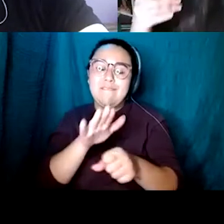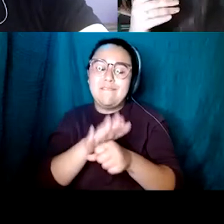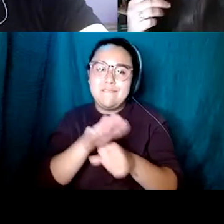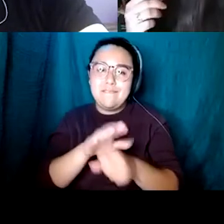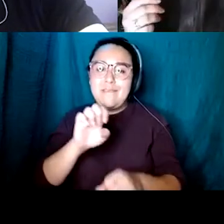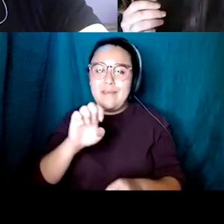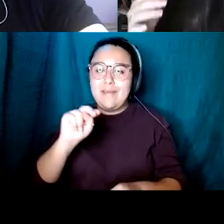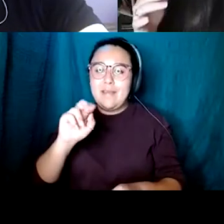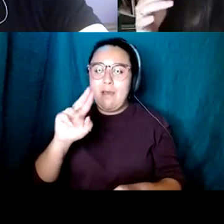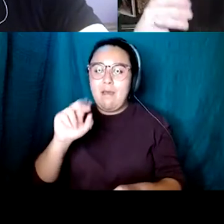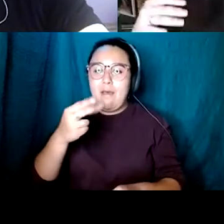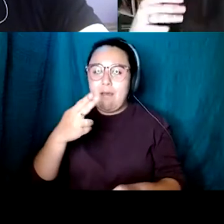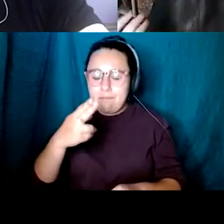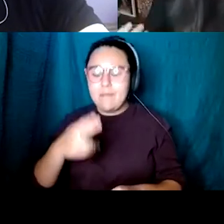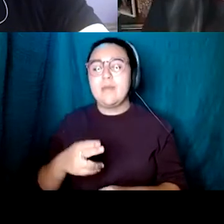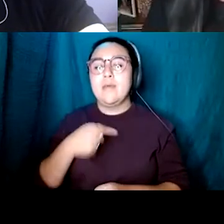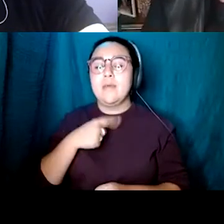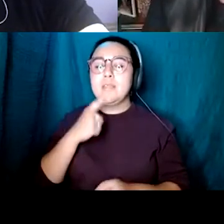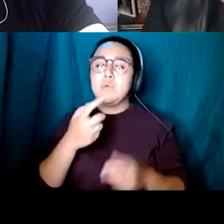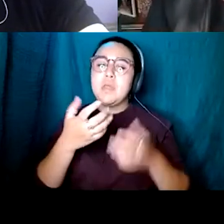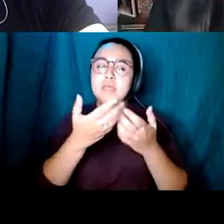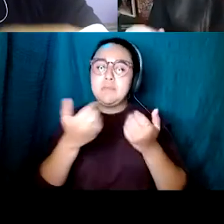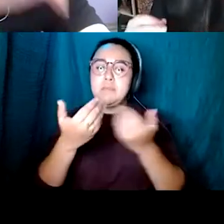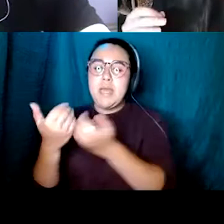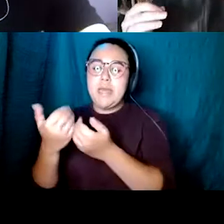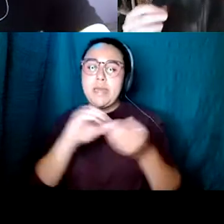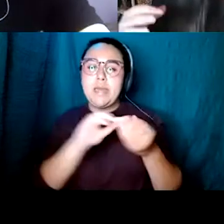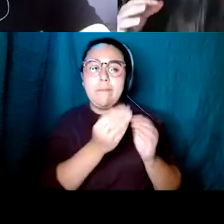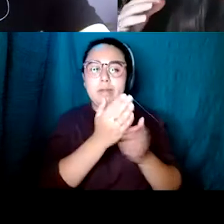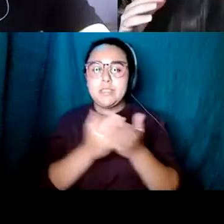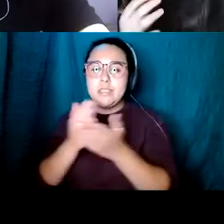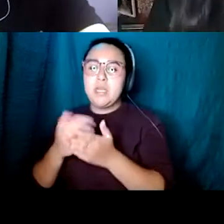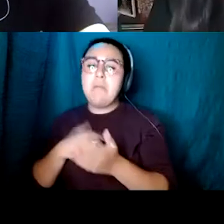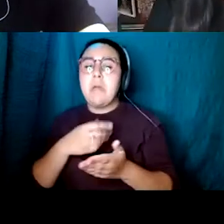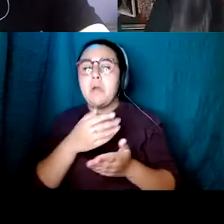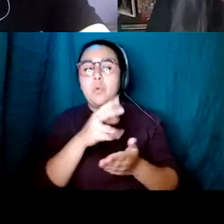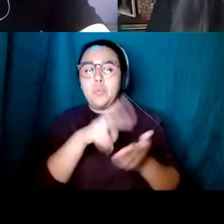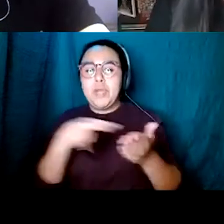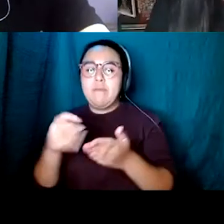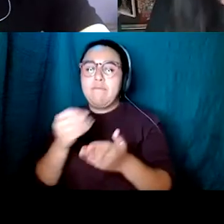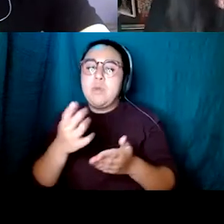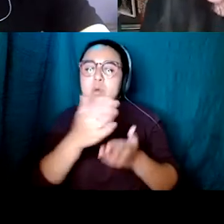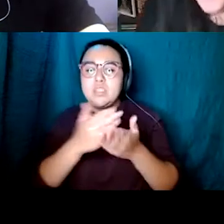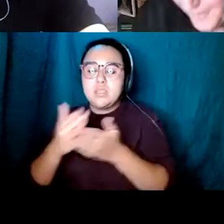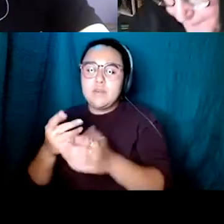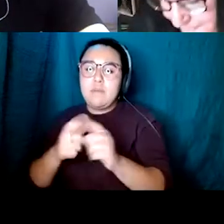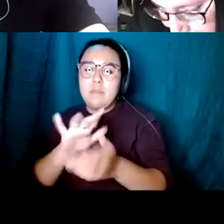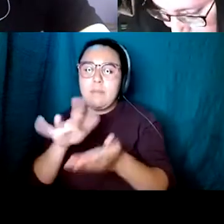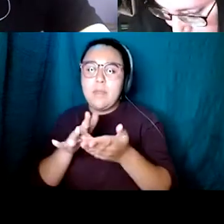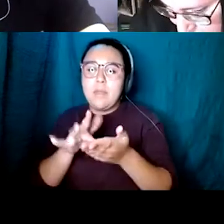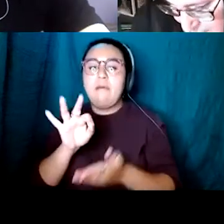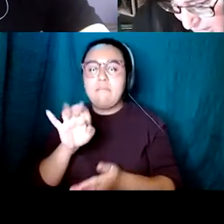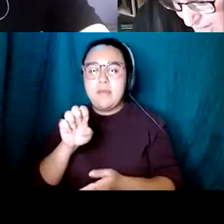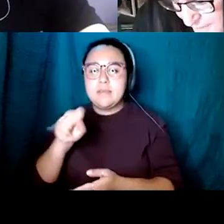broken into numbered sections, so I will just be reading a few sections from the middle of the essay.